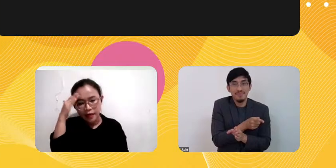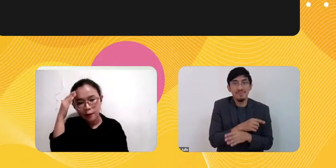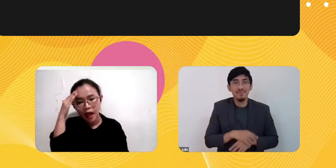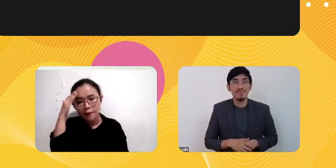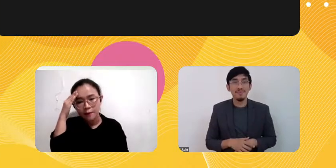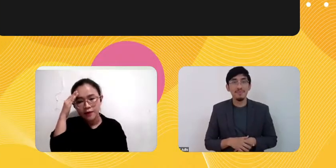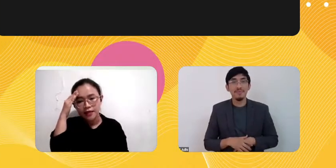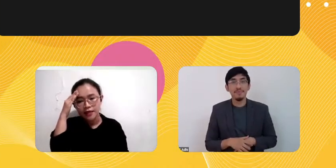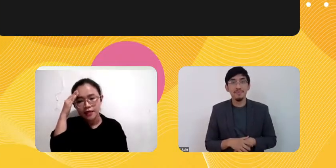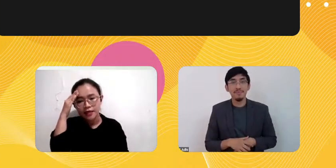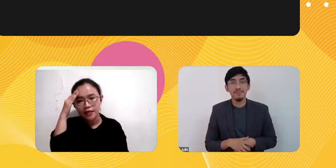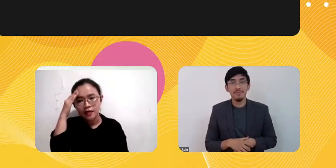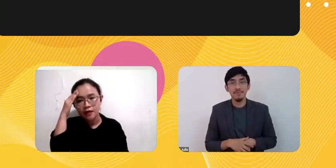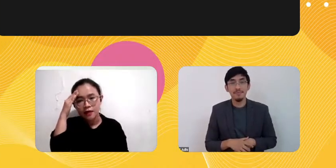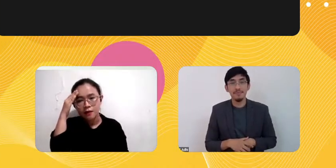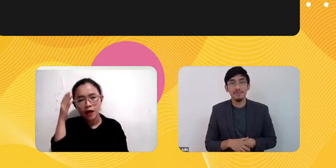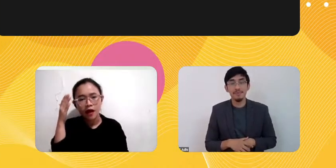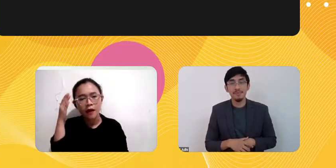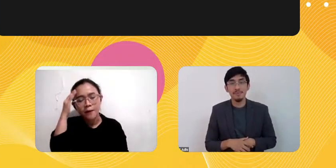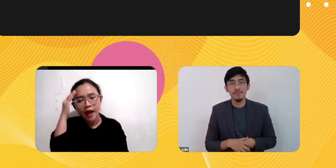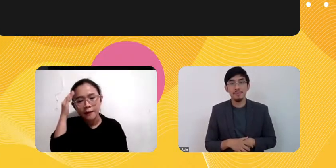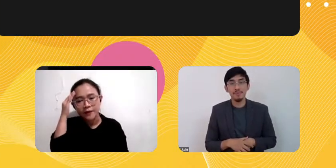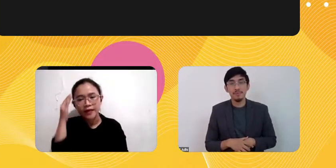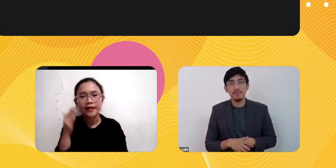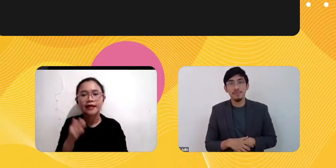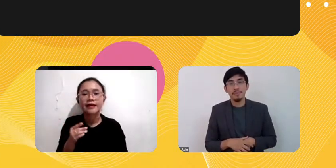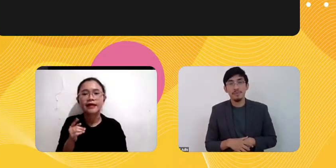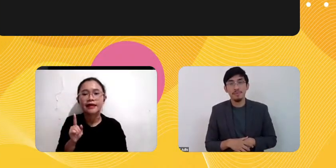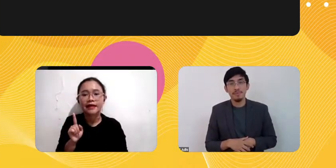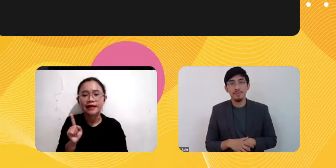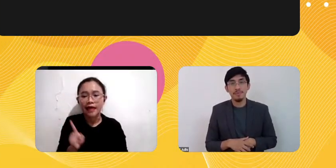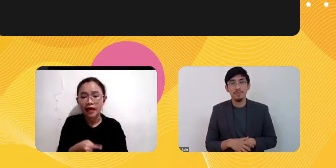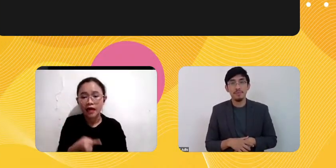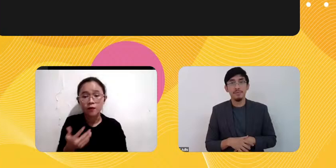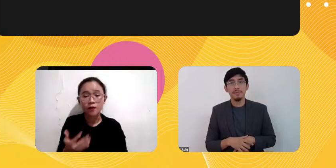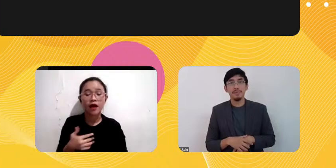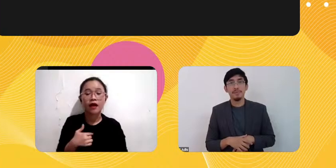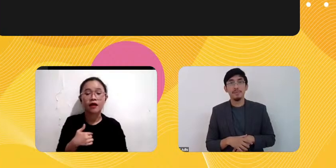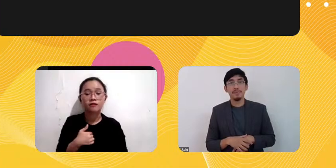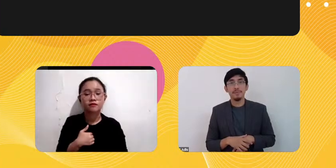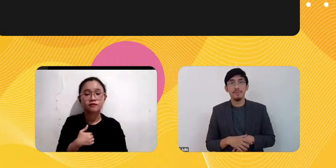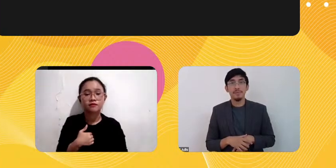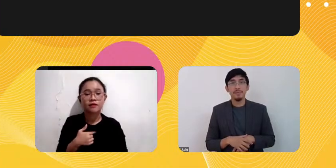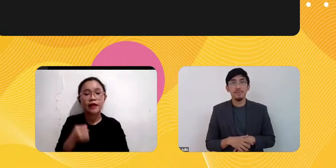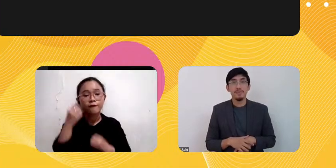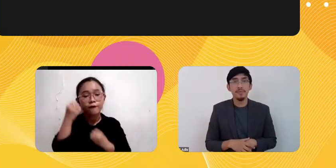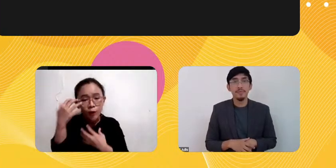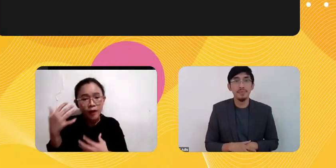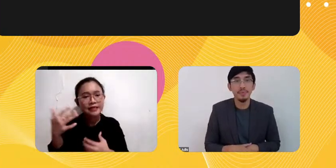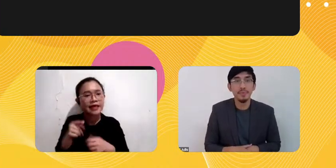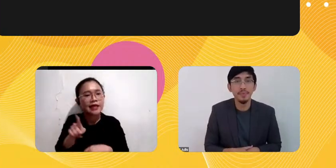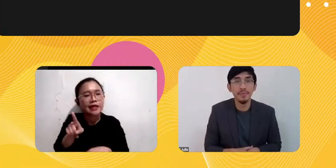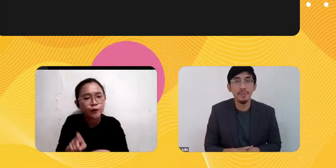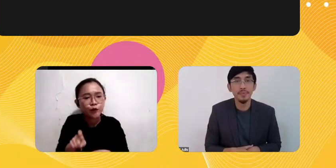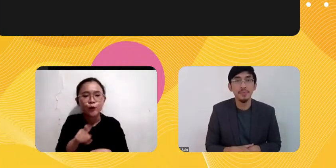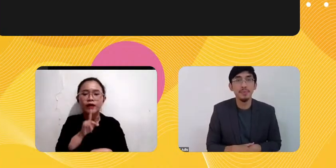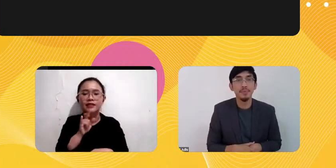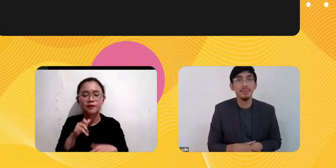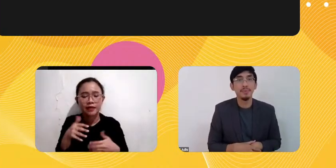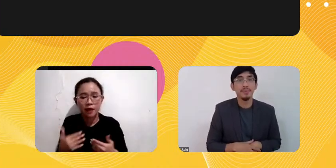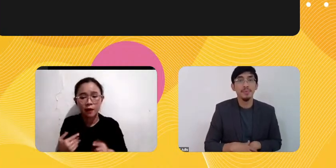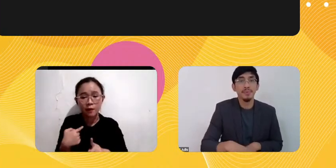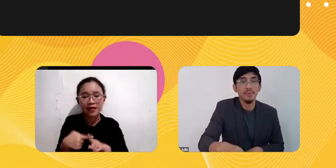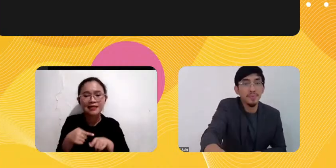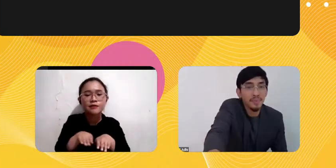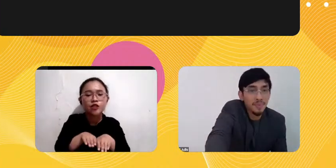what information are they interested in, what particular information would be relevant for